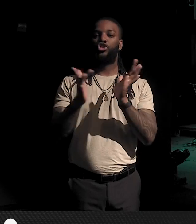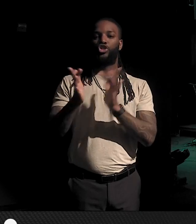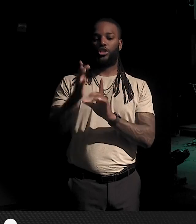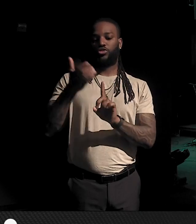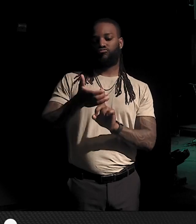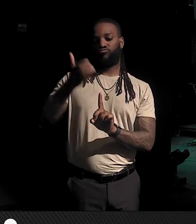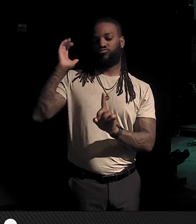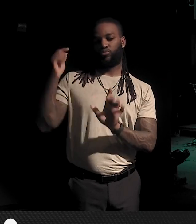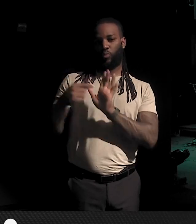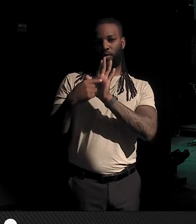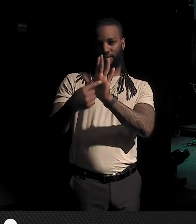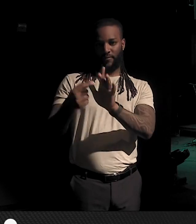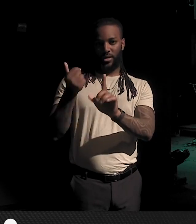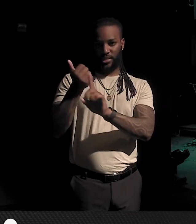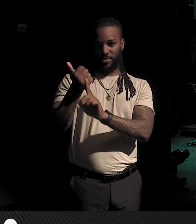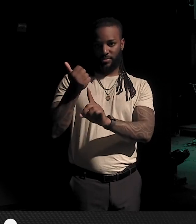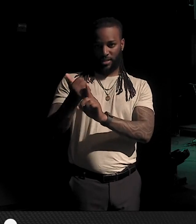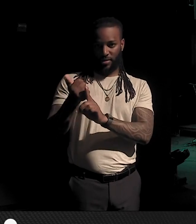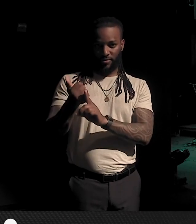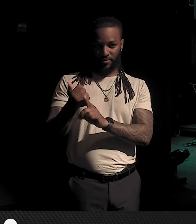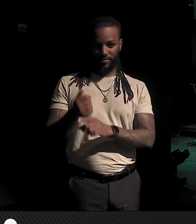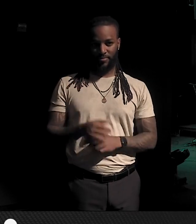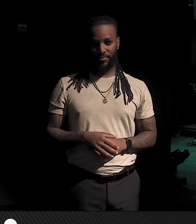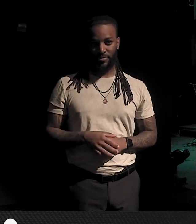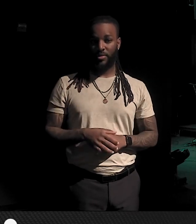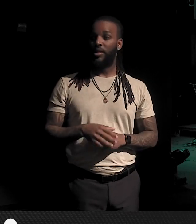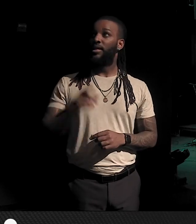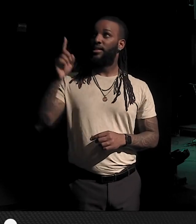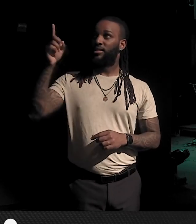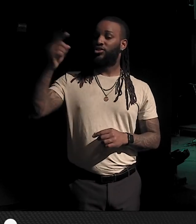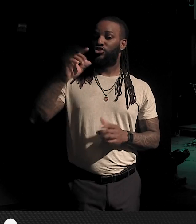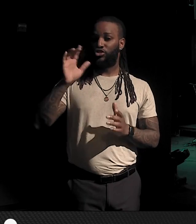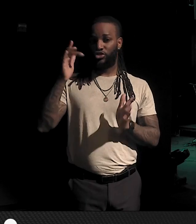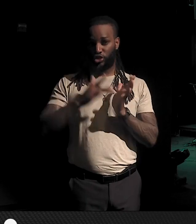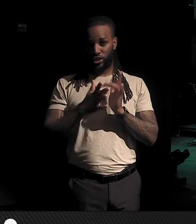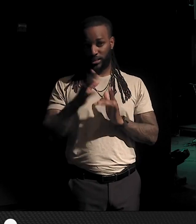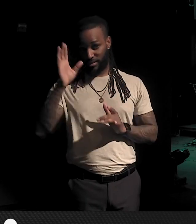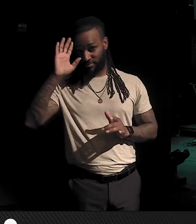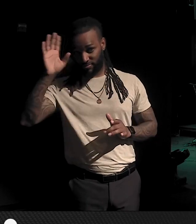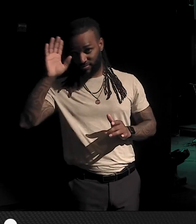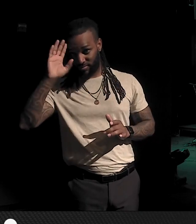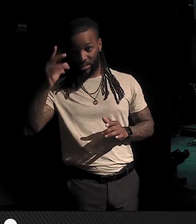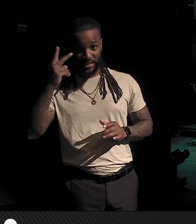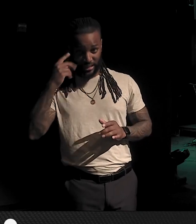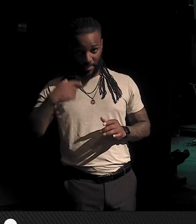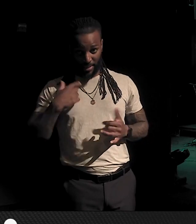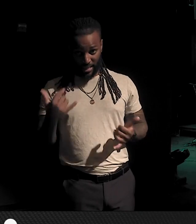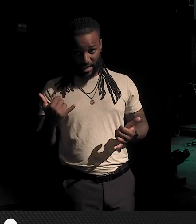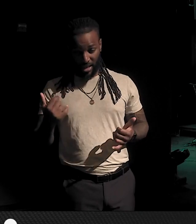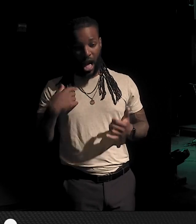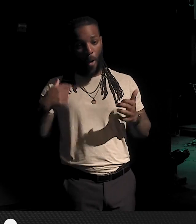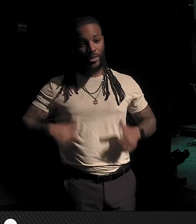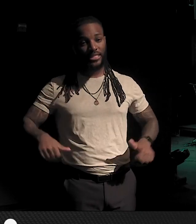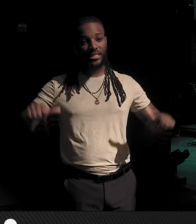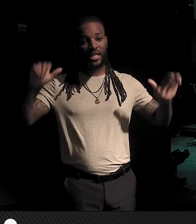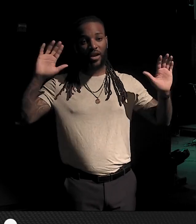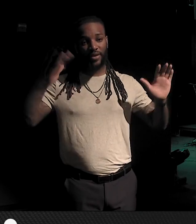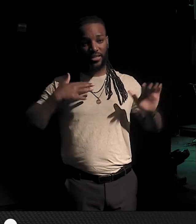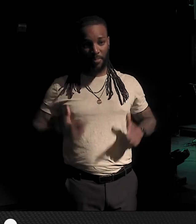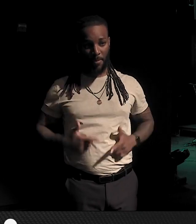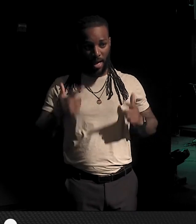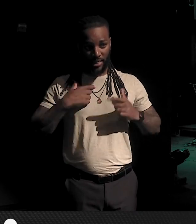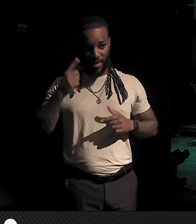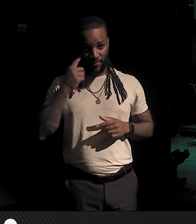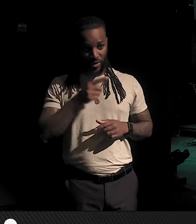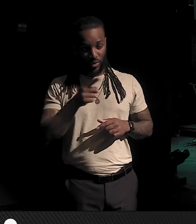saying, I've been telling you this story for a long time. Do you see me now? I'm going to lay my life down for you. That's how much I love